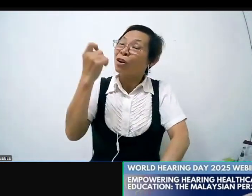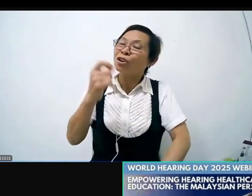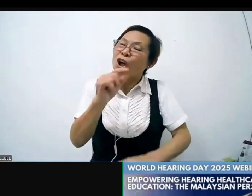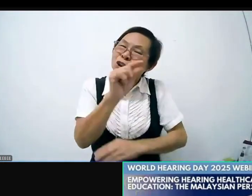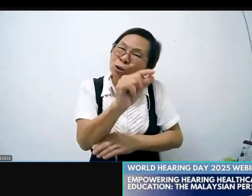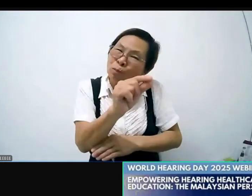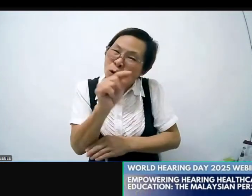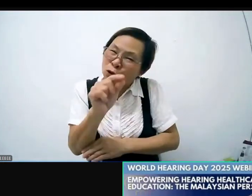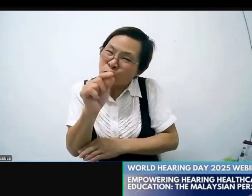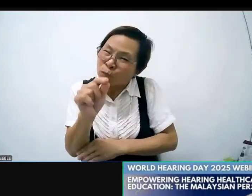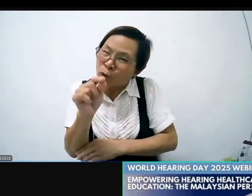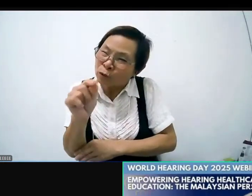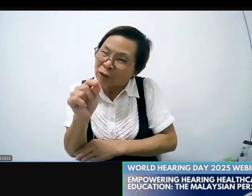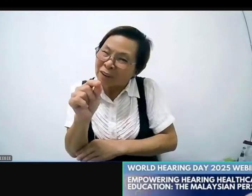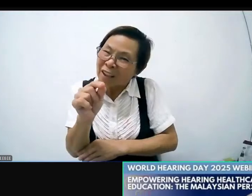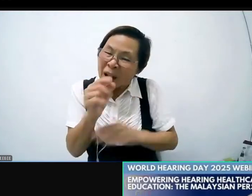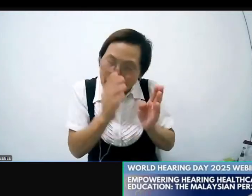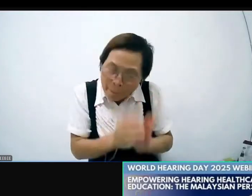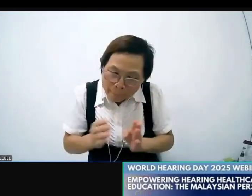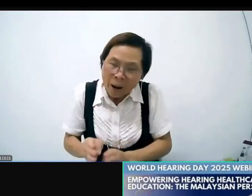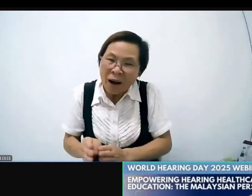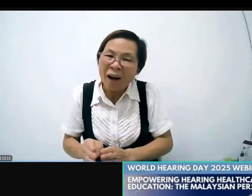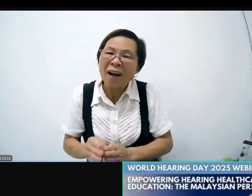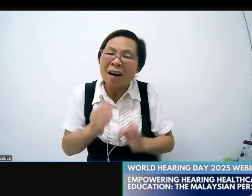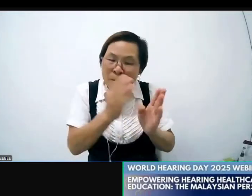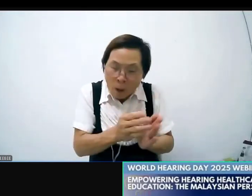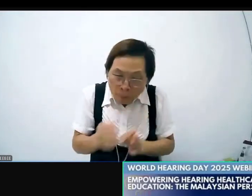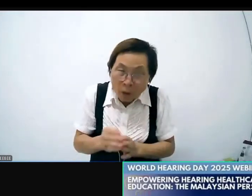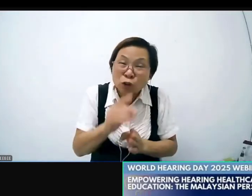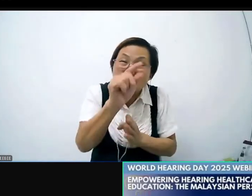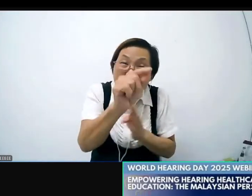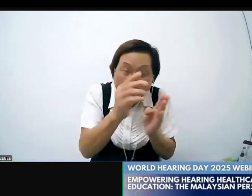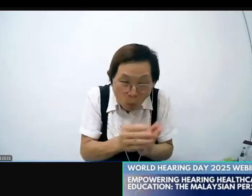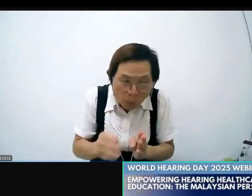small strategies that she implemented.